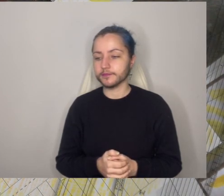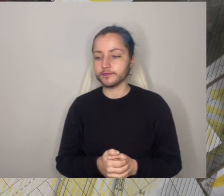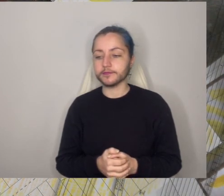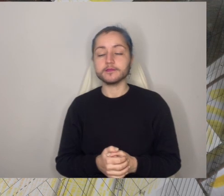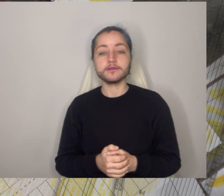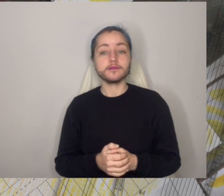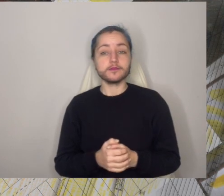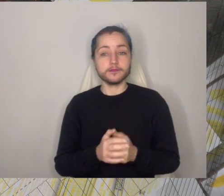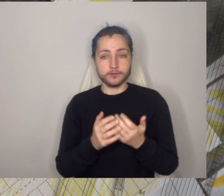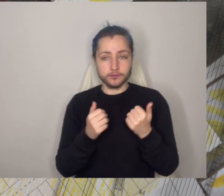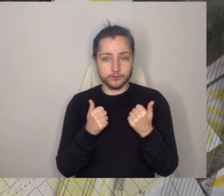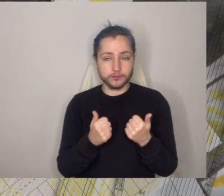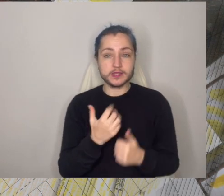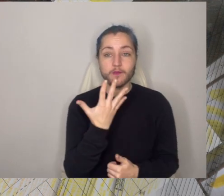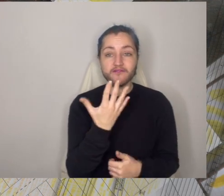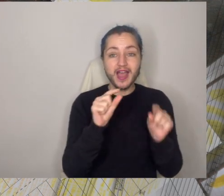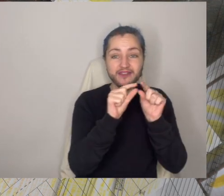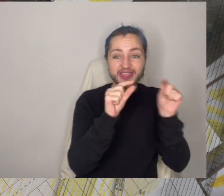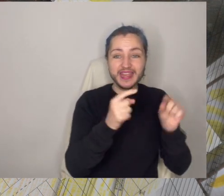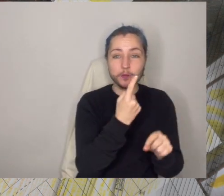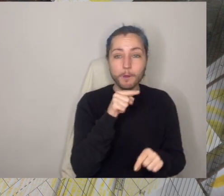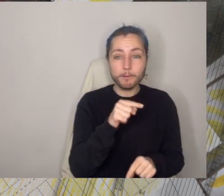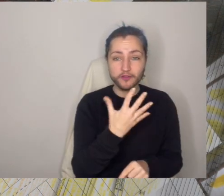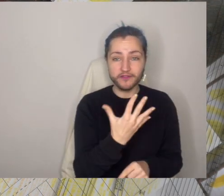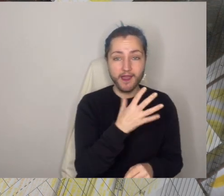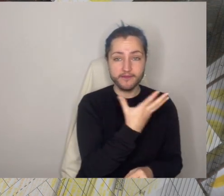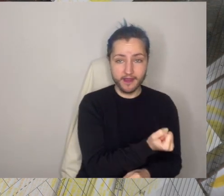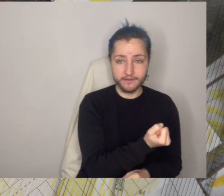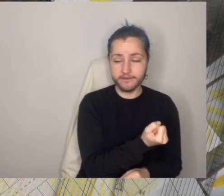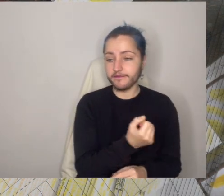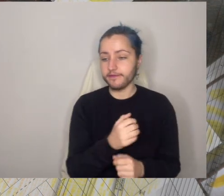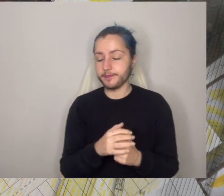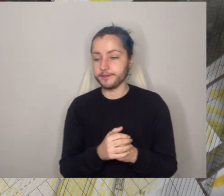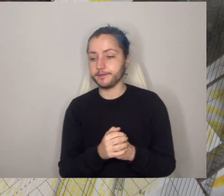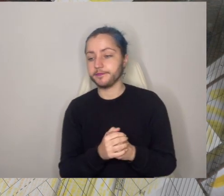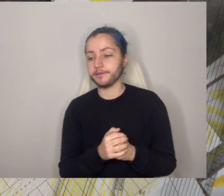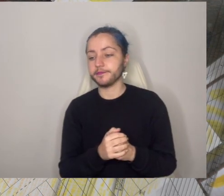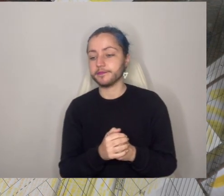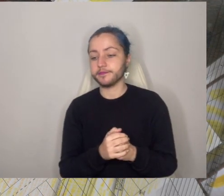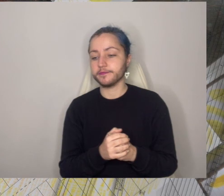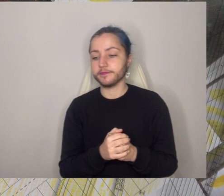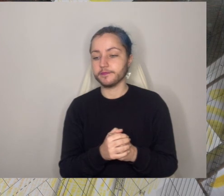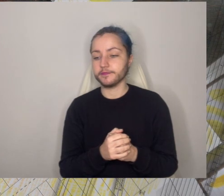So then you'd have yellow on the inside and yellow on the outside.